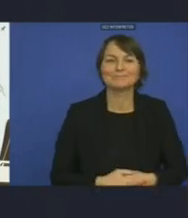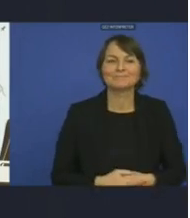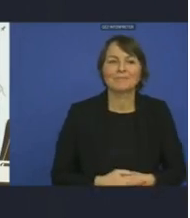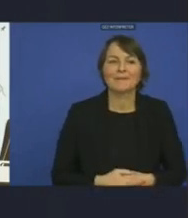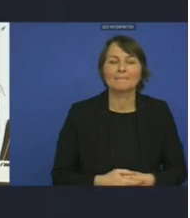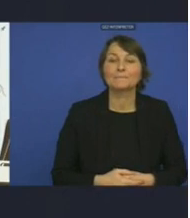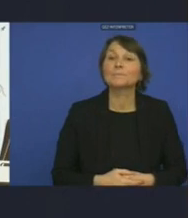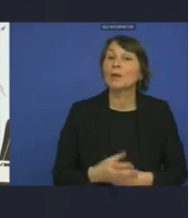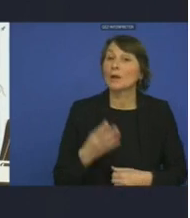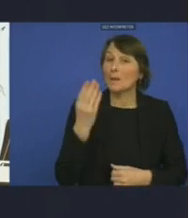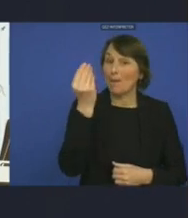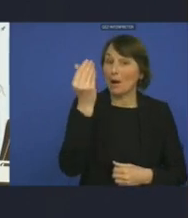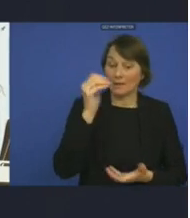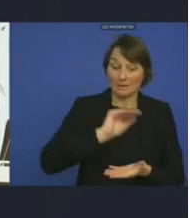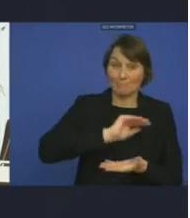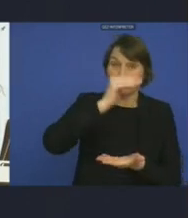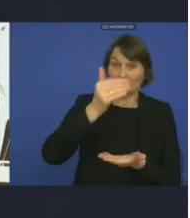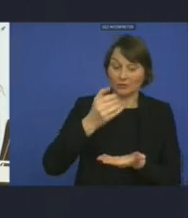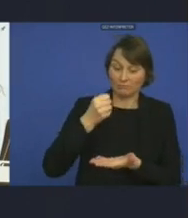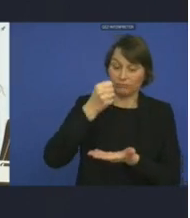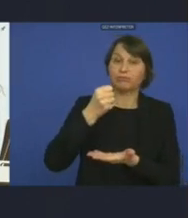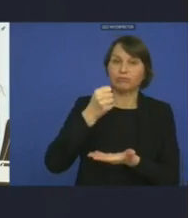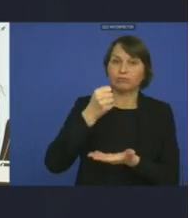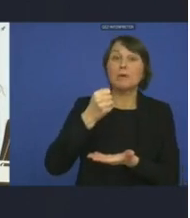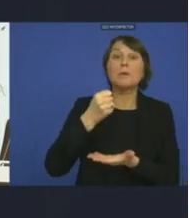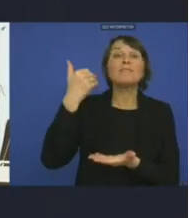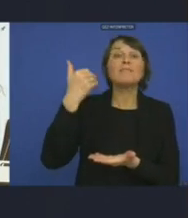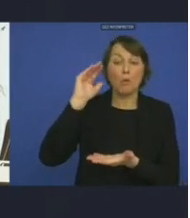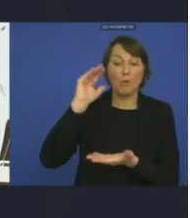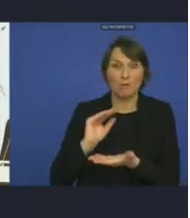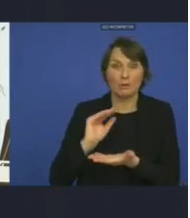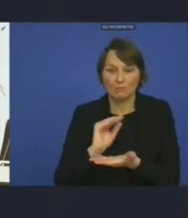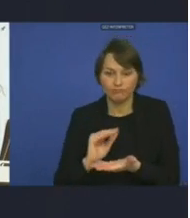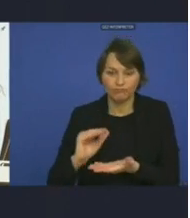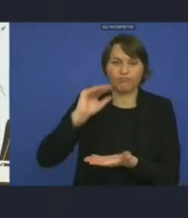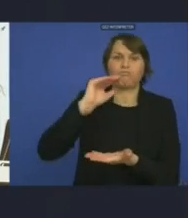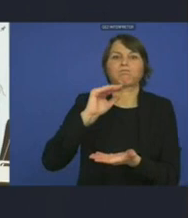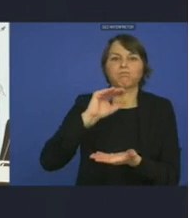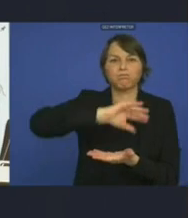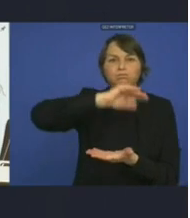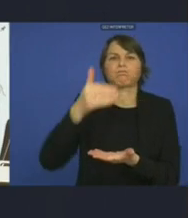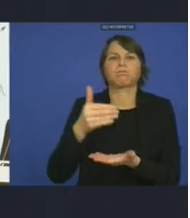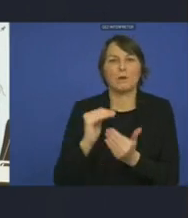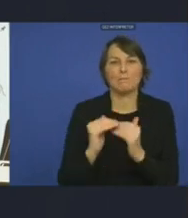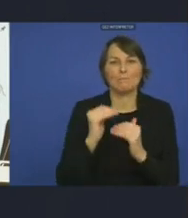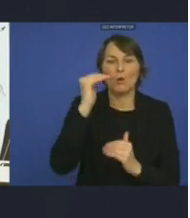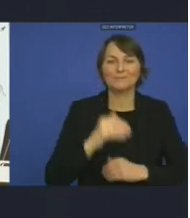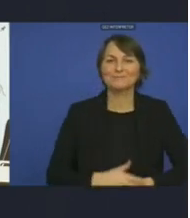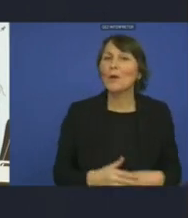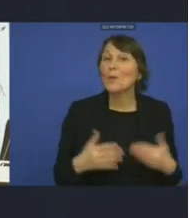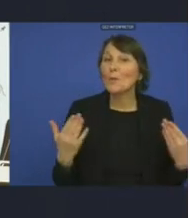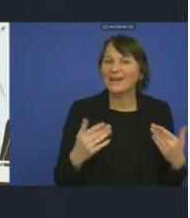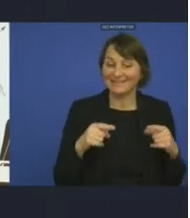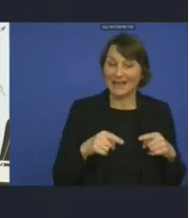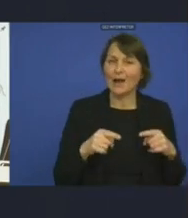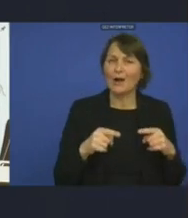to the past, and especially because the first year of a new programming period has a dip in the budget,